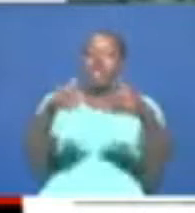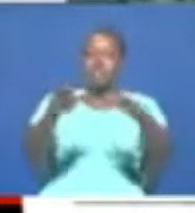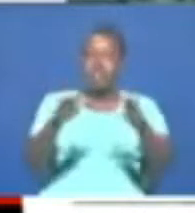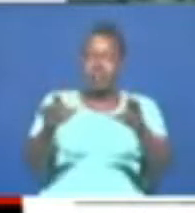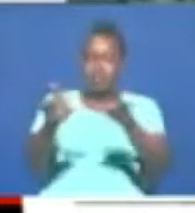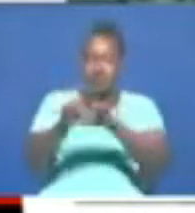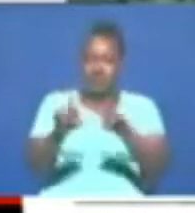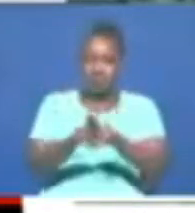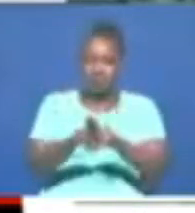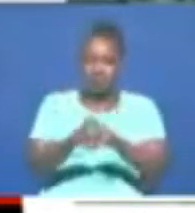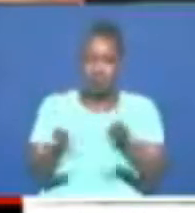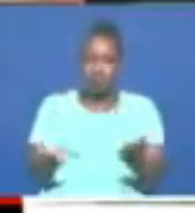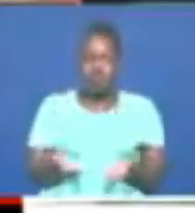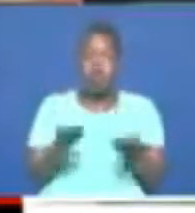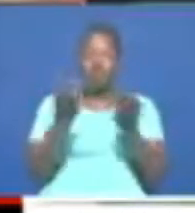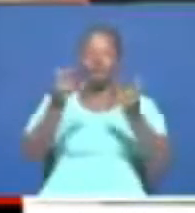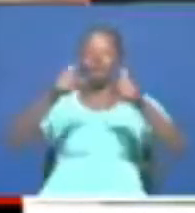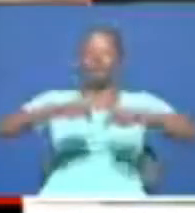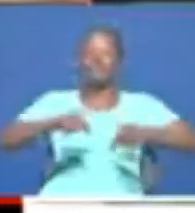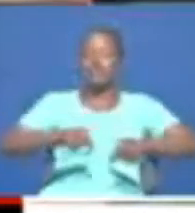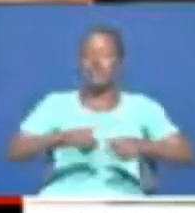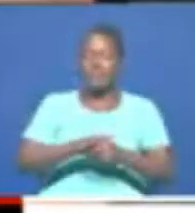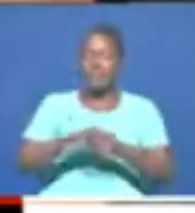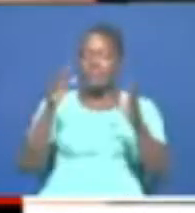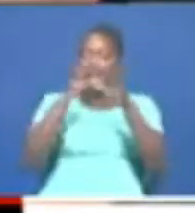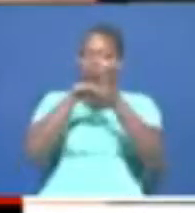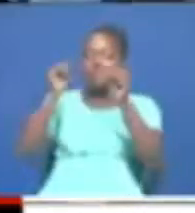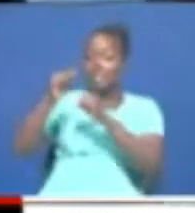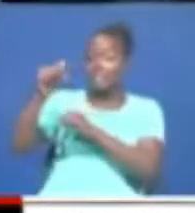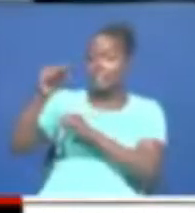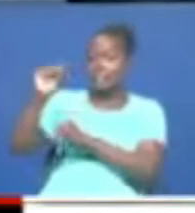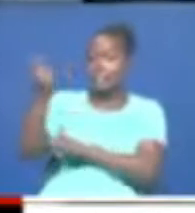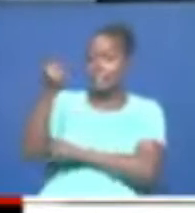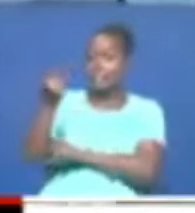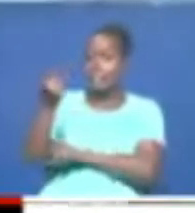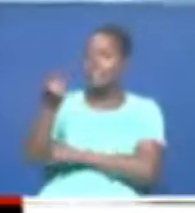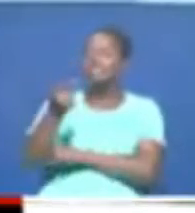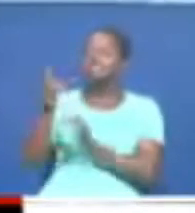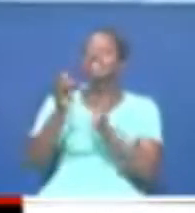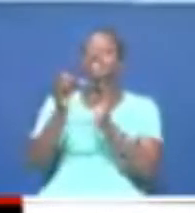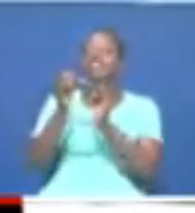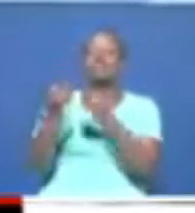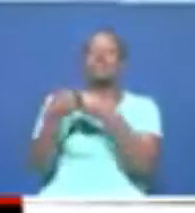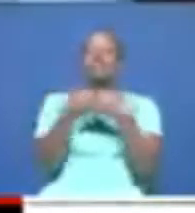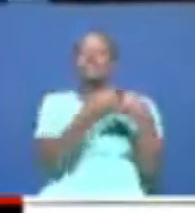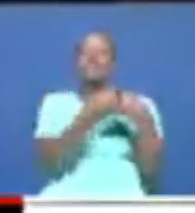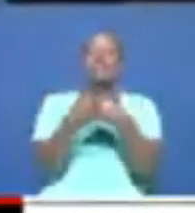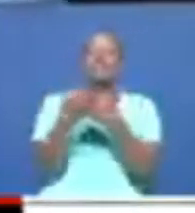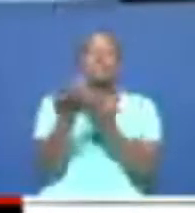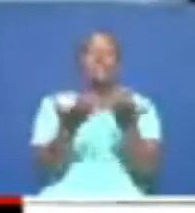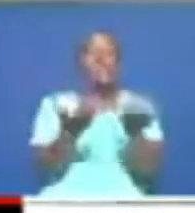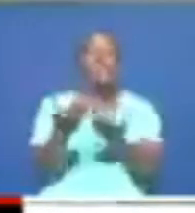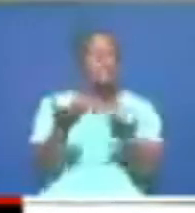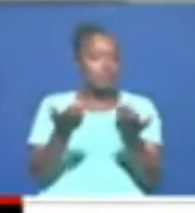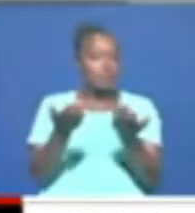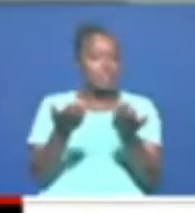a monumental boost today. President Kenyatta highlighting the digital challenges faced by entrepreneurs in the wake